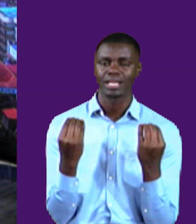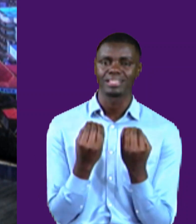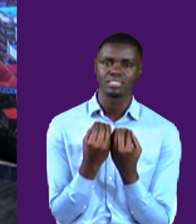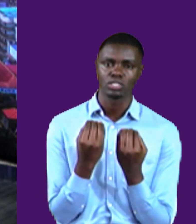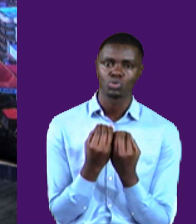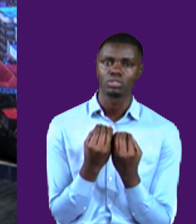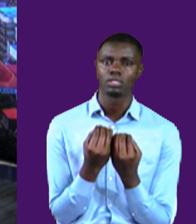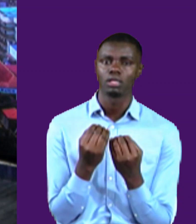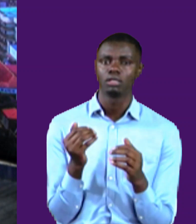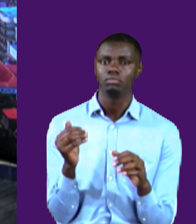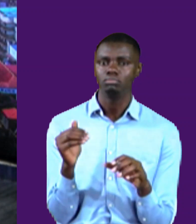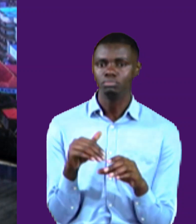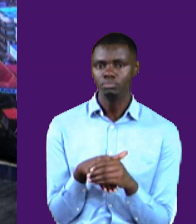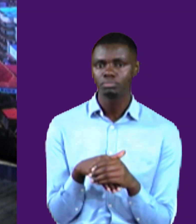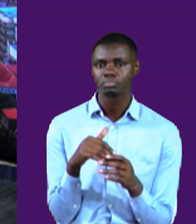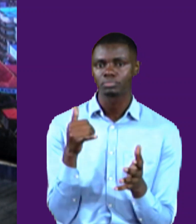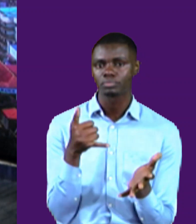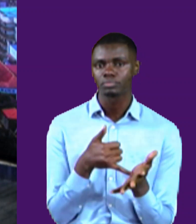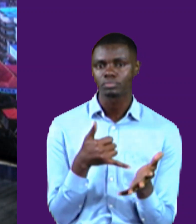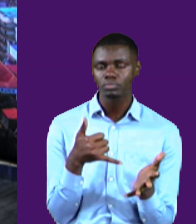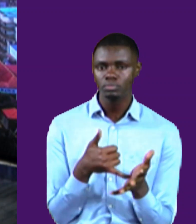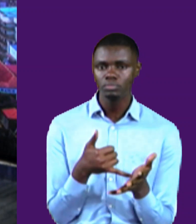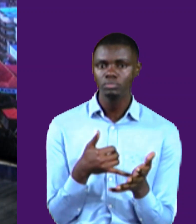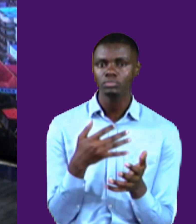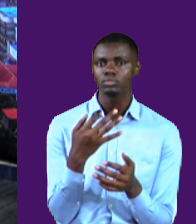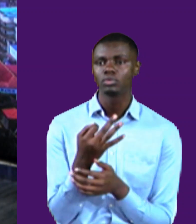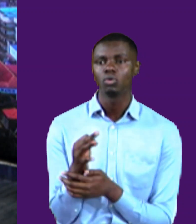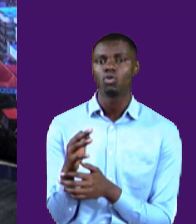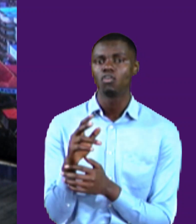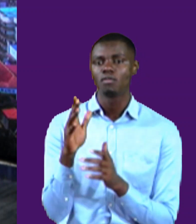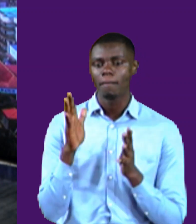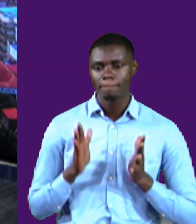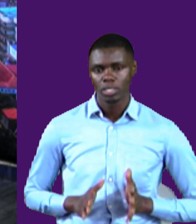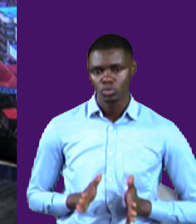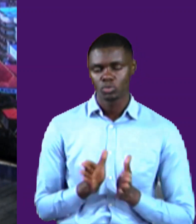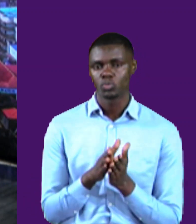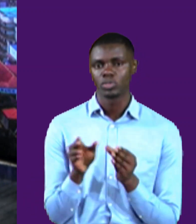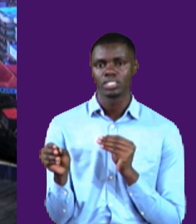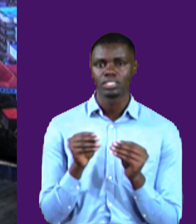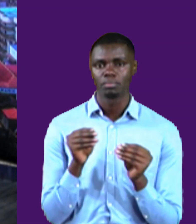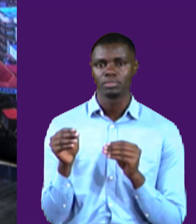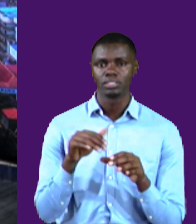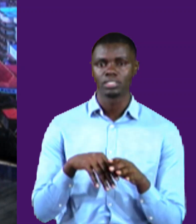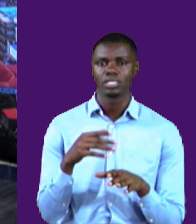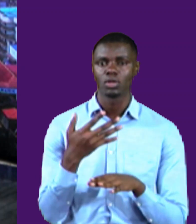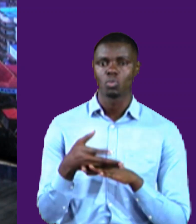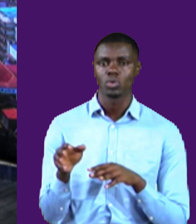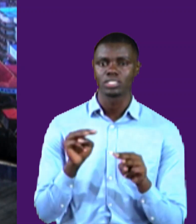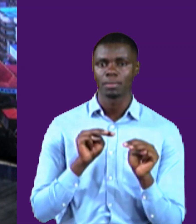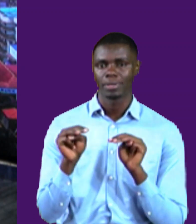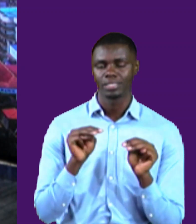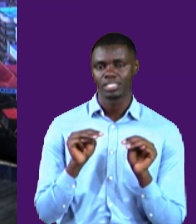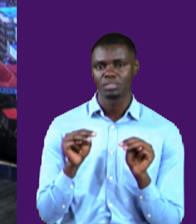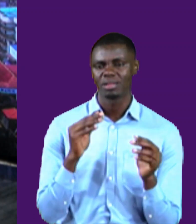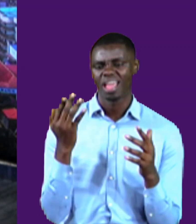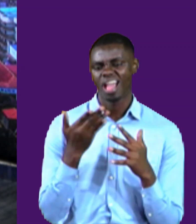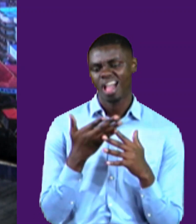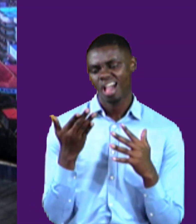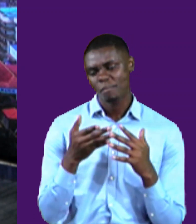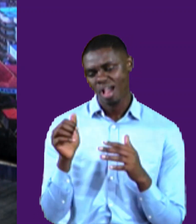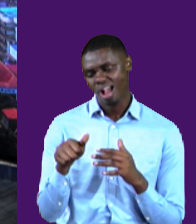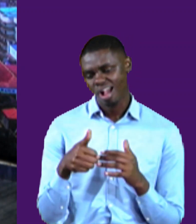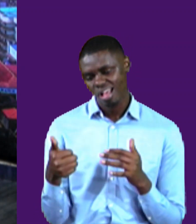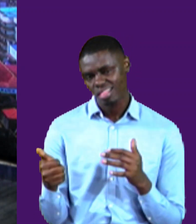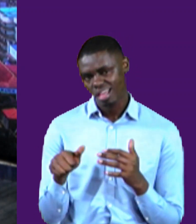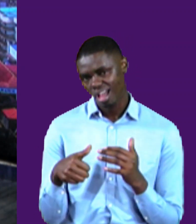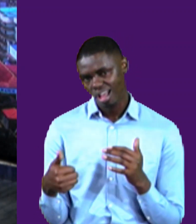organizations in the involvement of PWDs in waste management, among